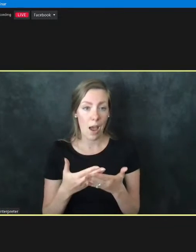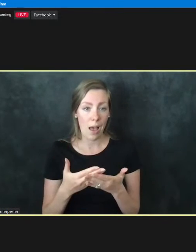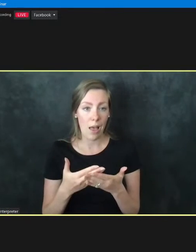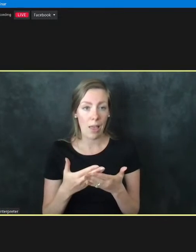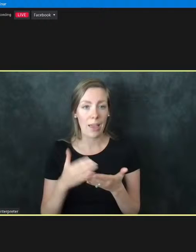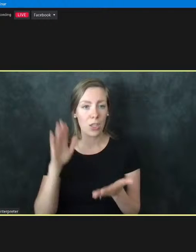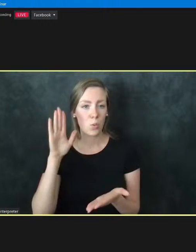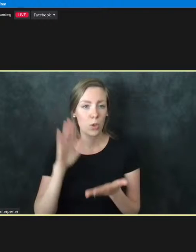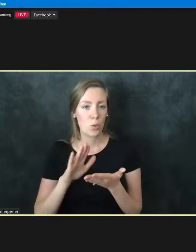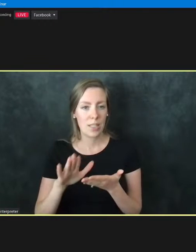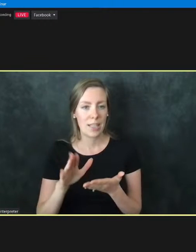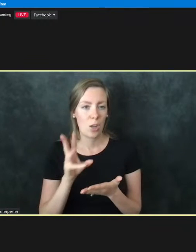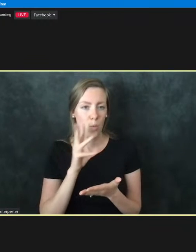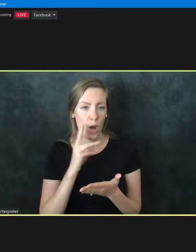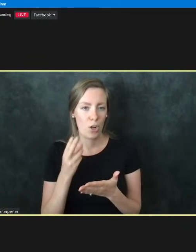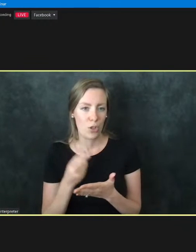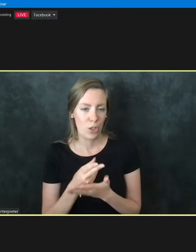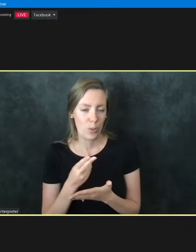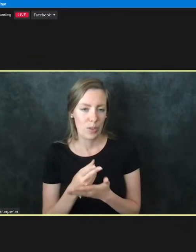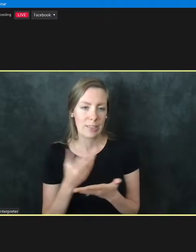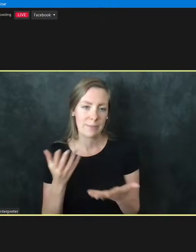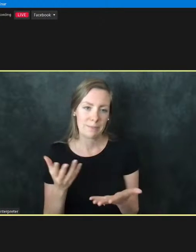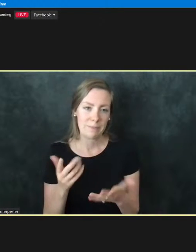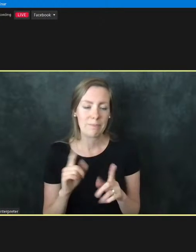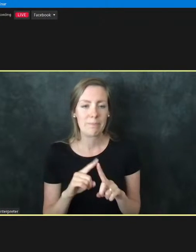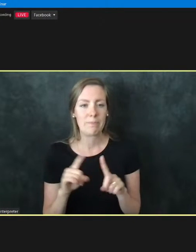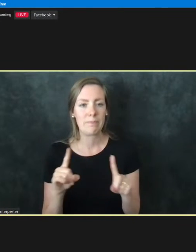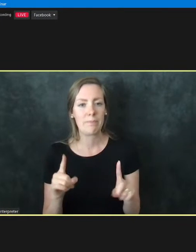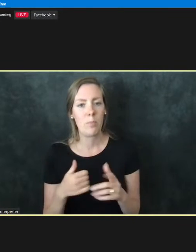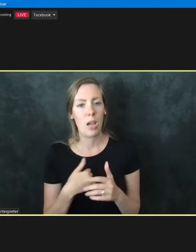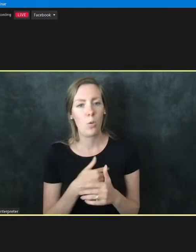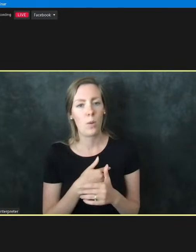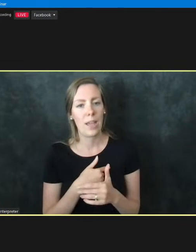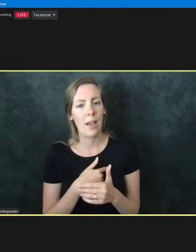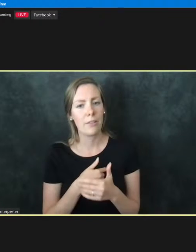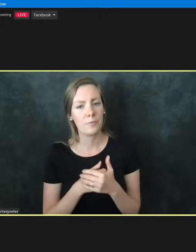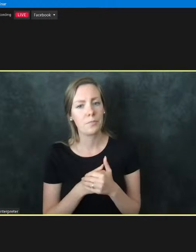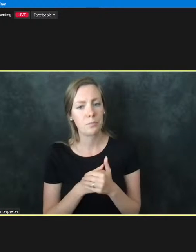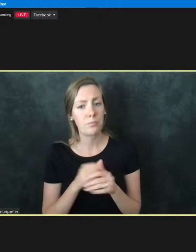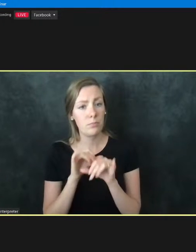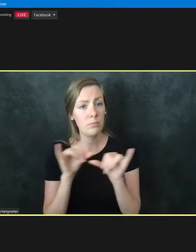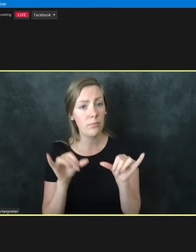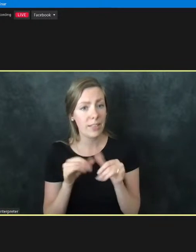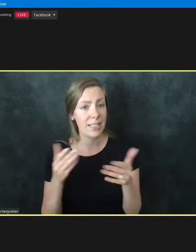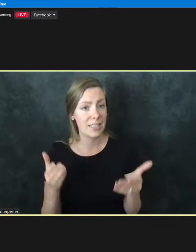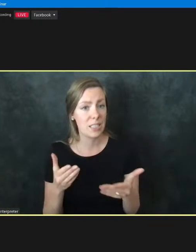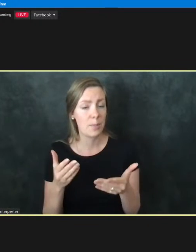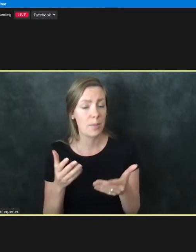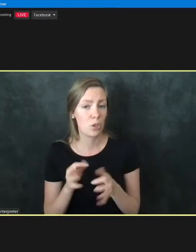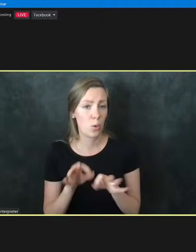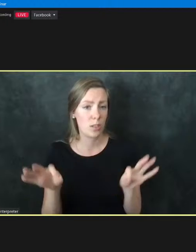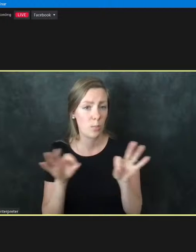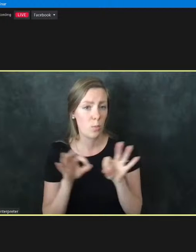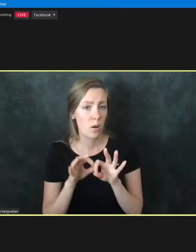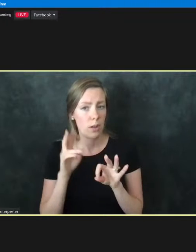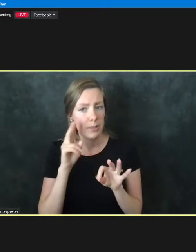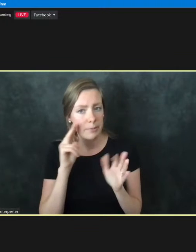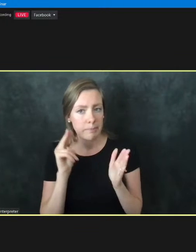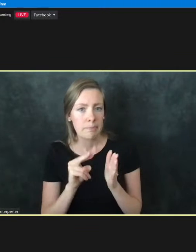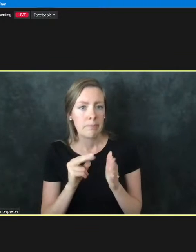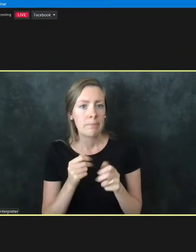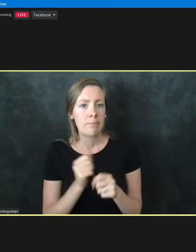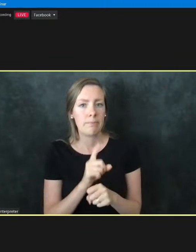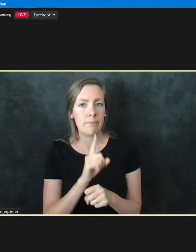their water consumption. But están we have tratando a closed system here. It's all that much more important for us to stay on top of it cuánta to agua make se sure está that we